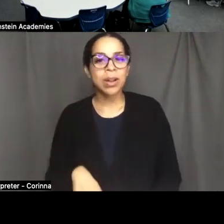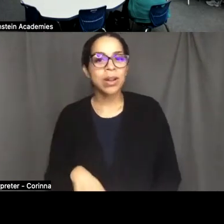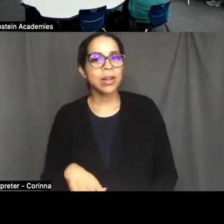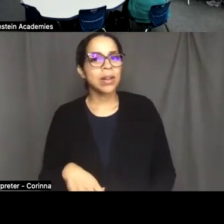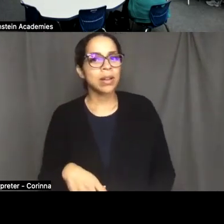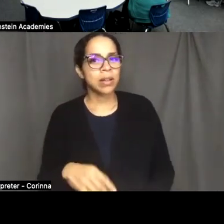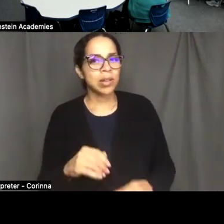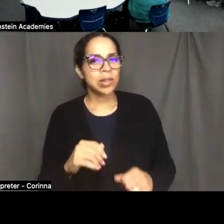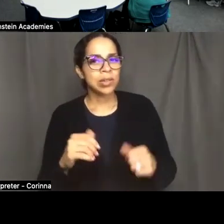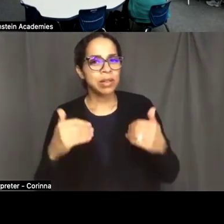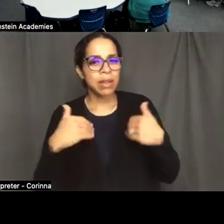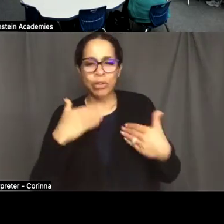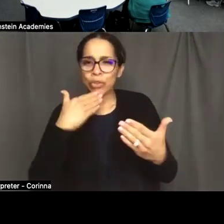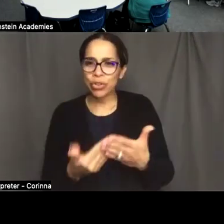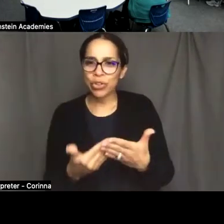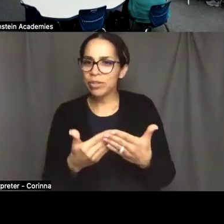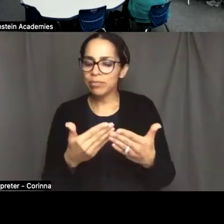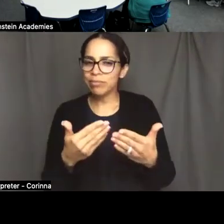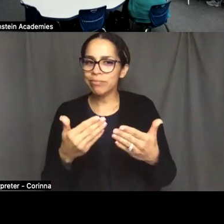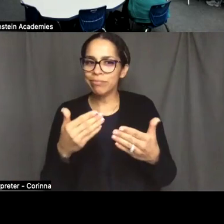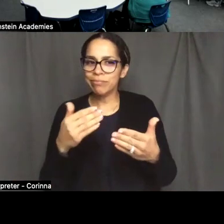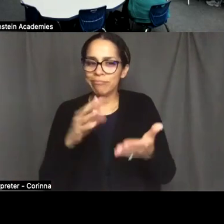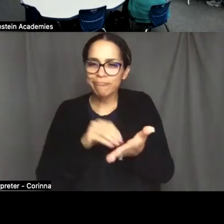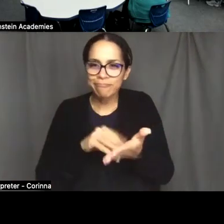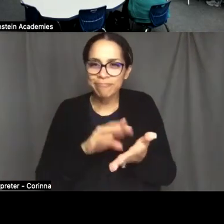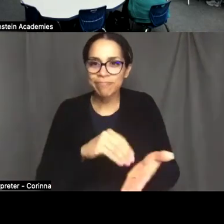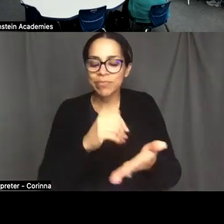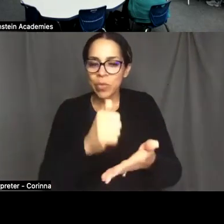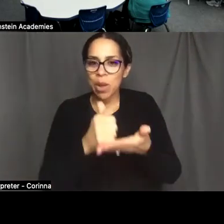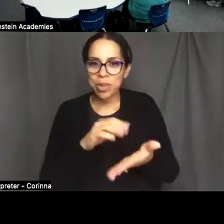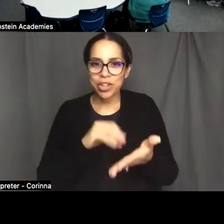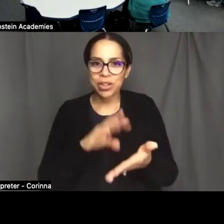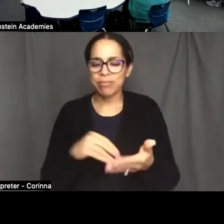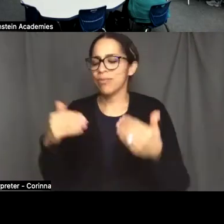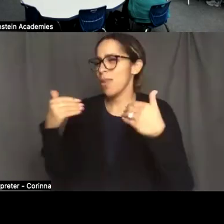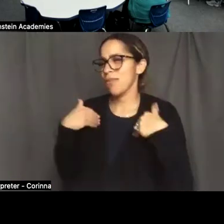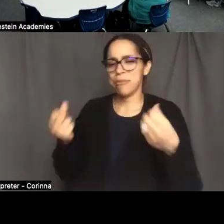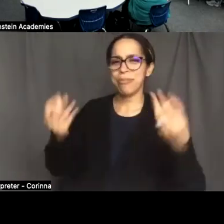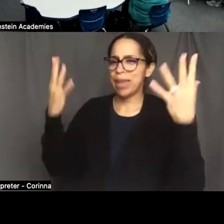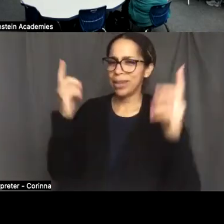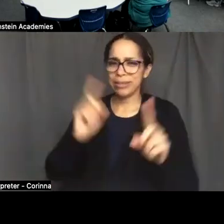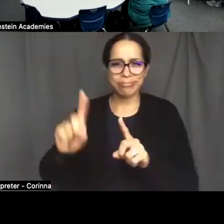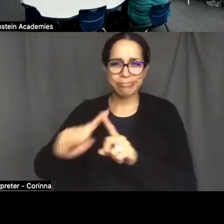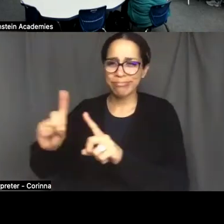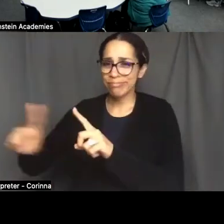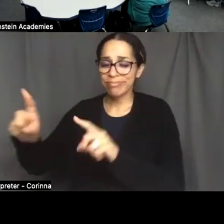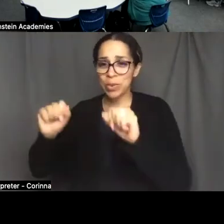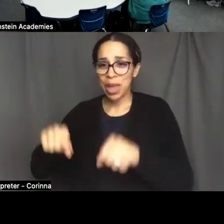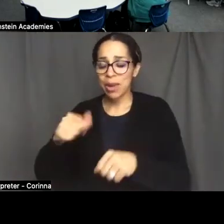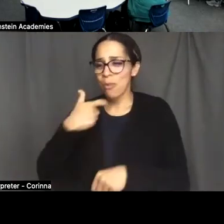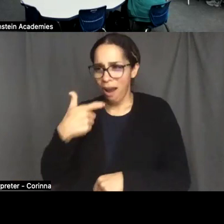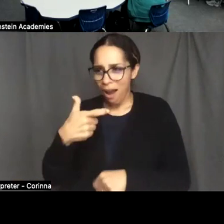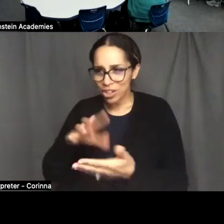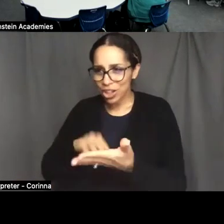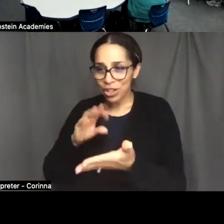clap outs and, He has a whole the bunch vowel of one. content that's kind of fun. Kind of cheesy, but kind of fun.